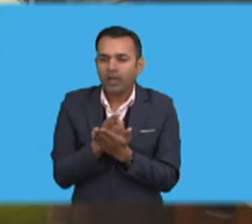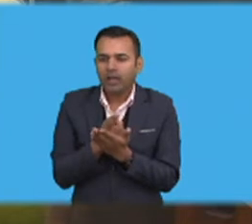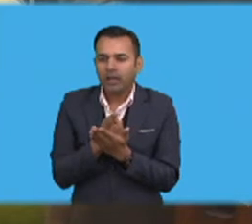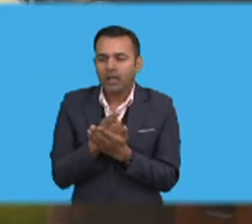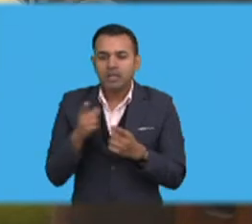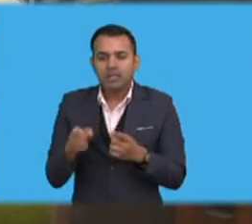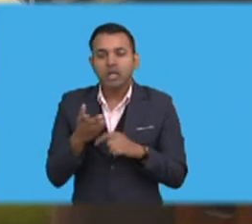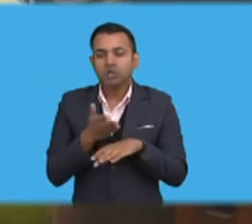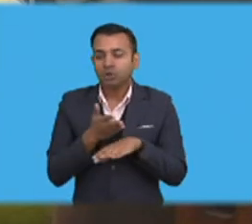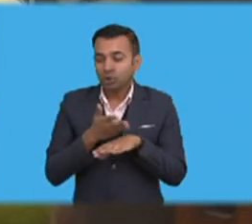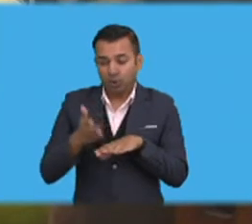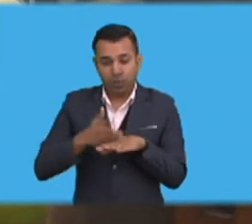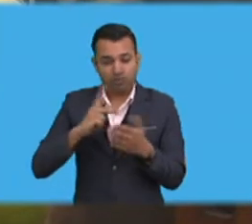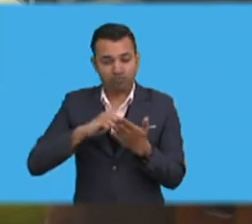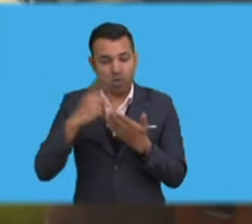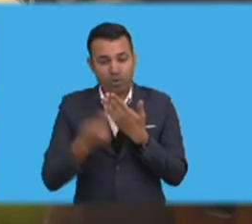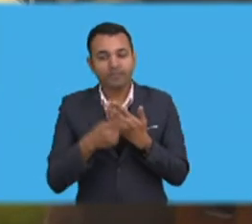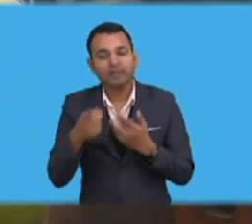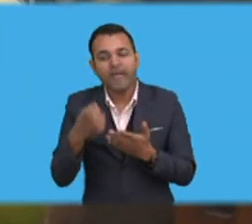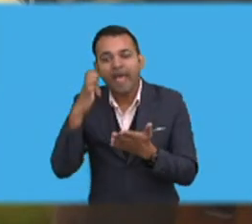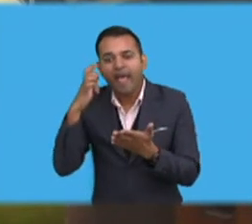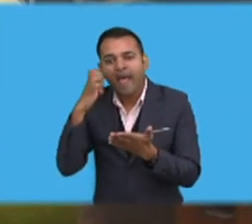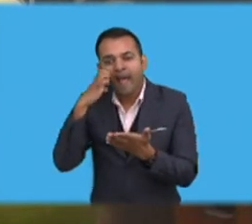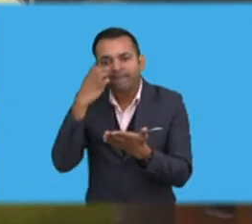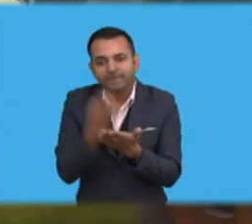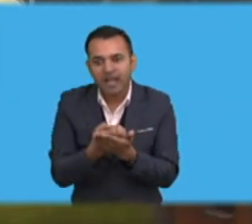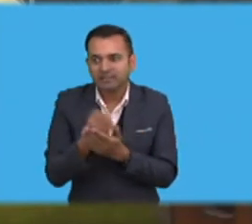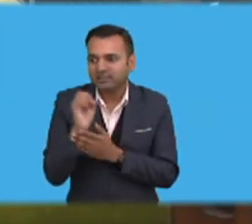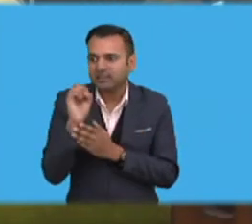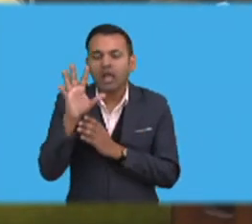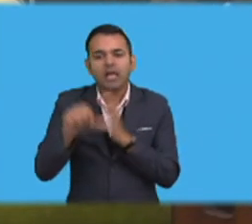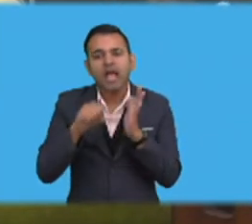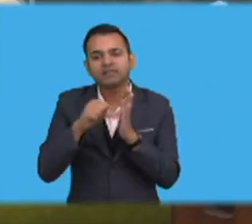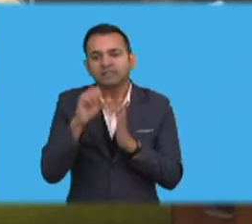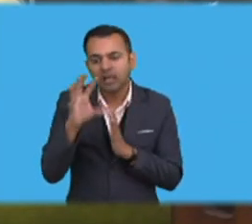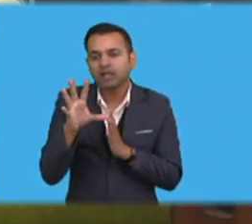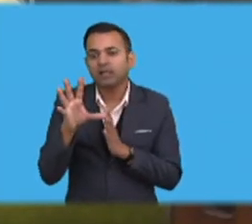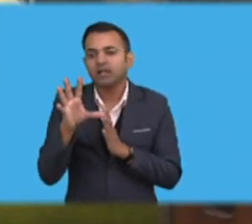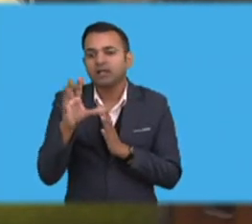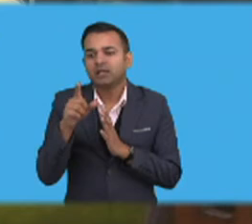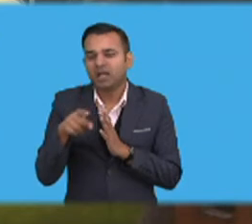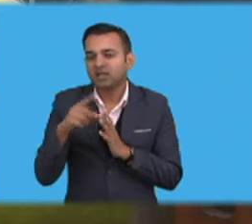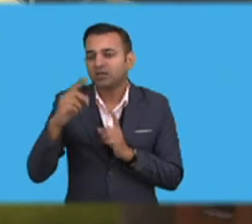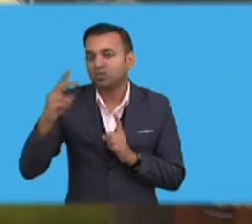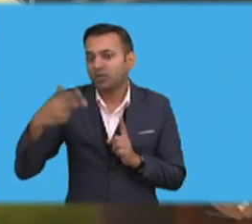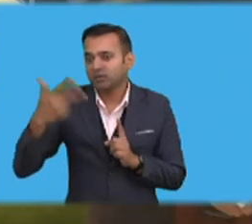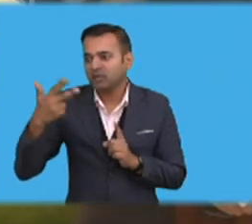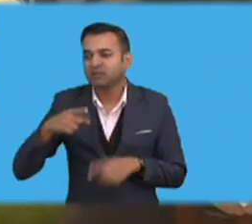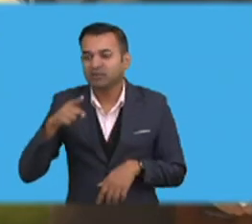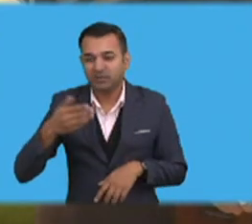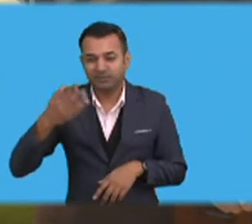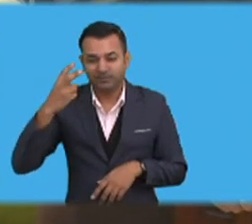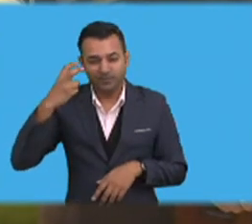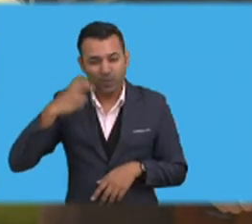scheme is evident from the case of the 10-year-old child who died on 2nd February 2018. Under the old CTP insurance